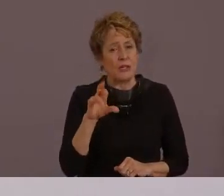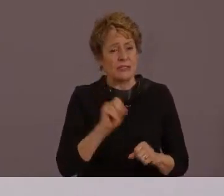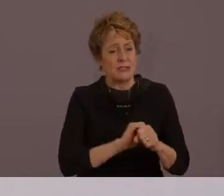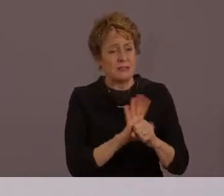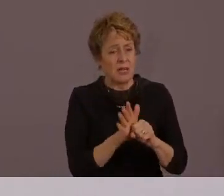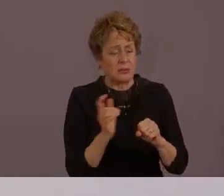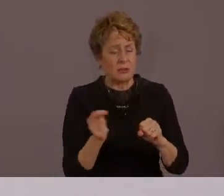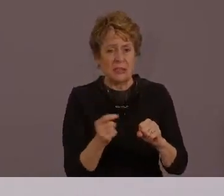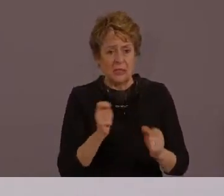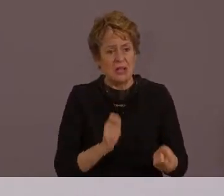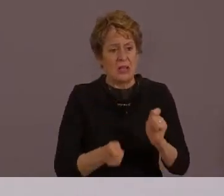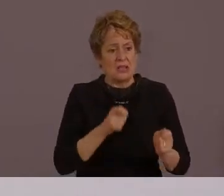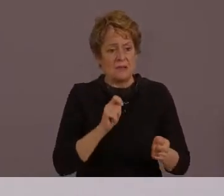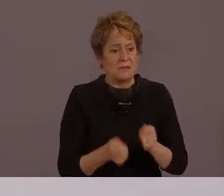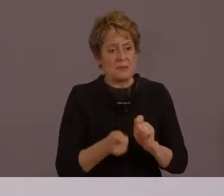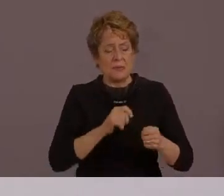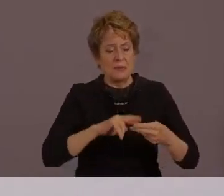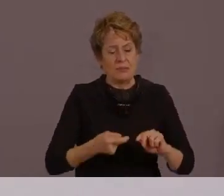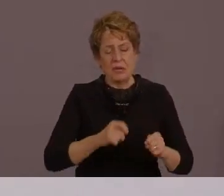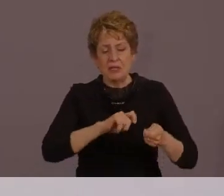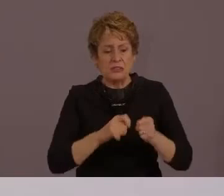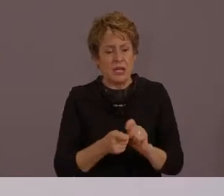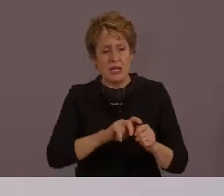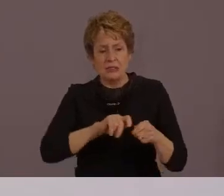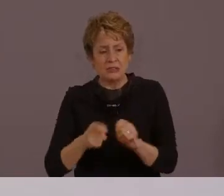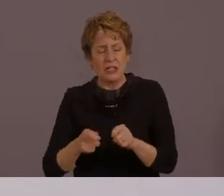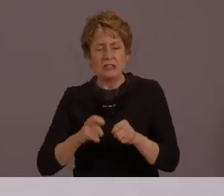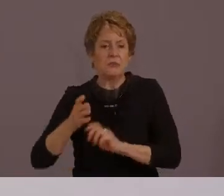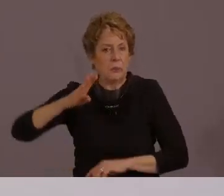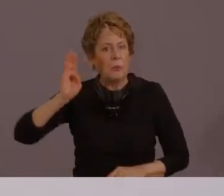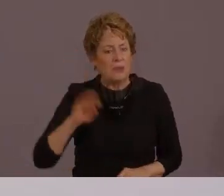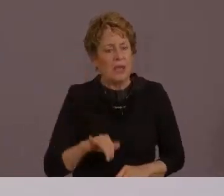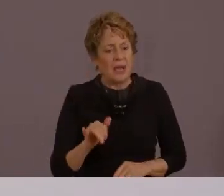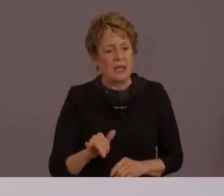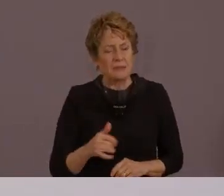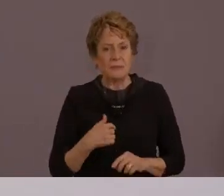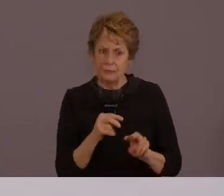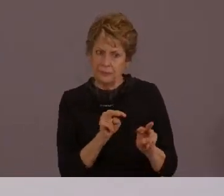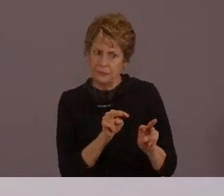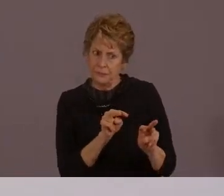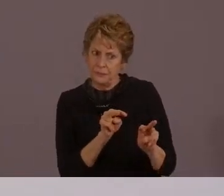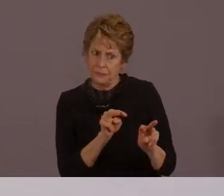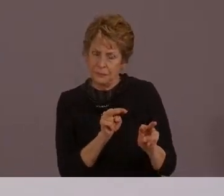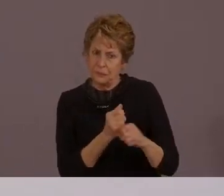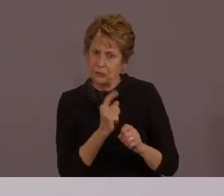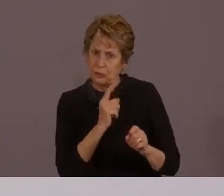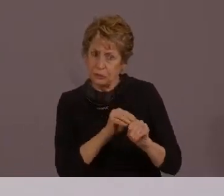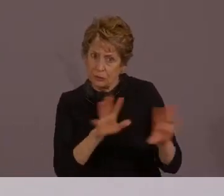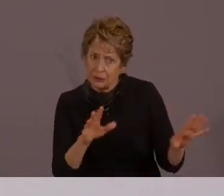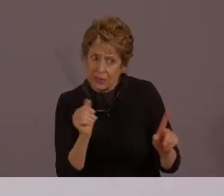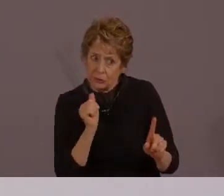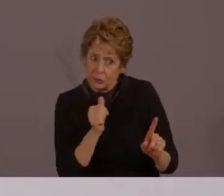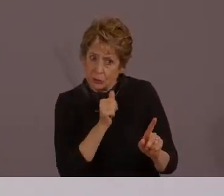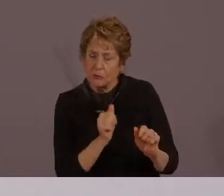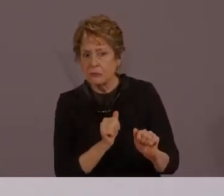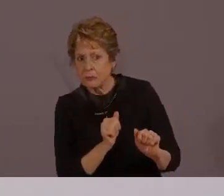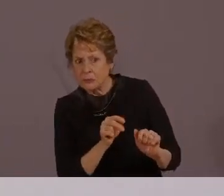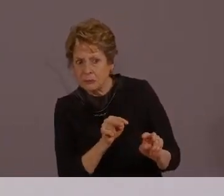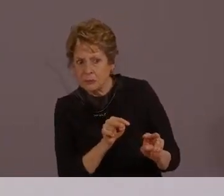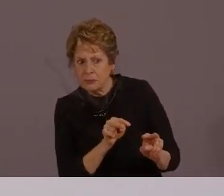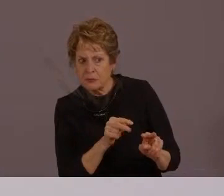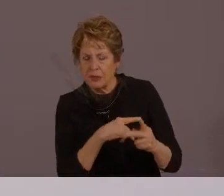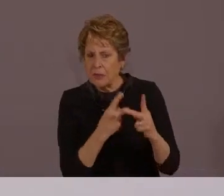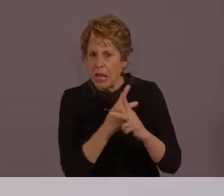the impacts of those specific variants, if they're variants of interest or variants of concern, to see how they're